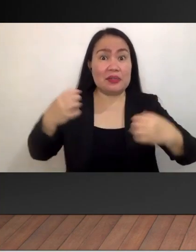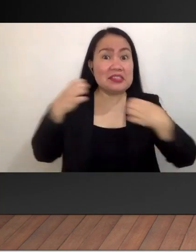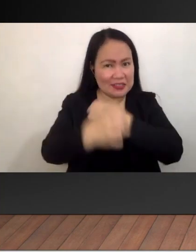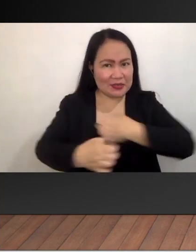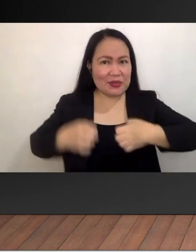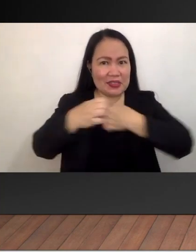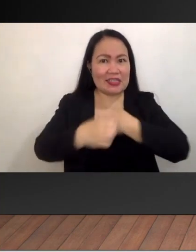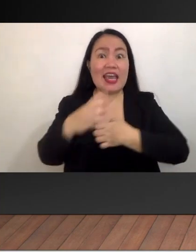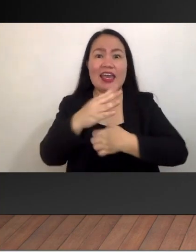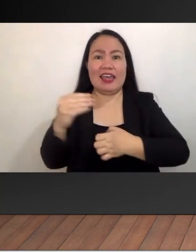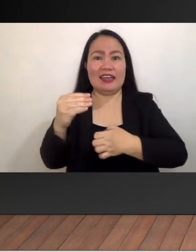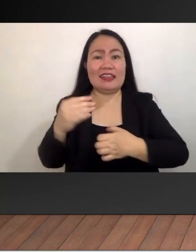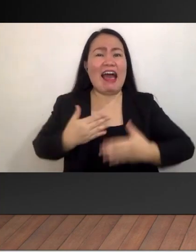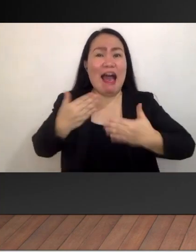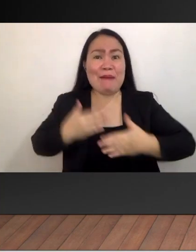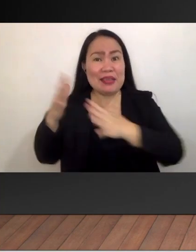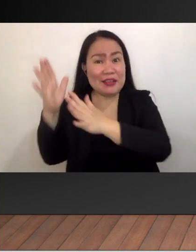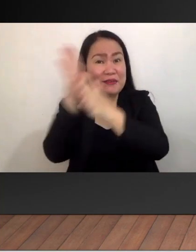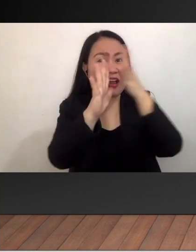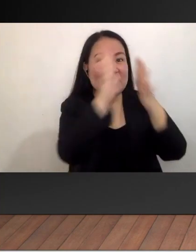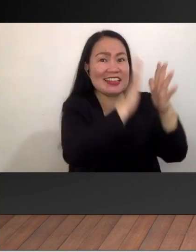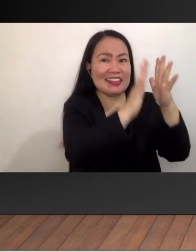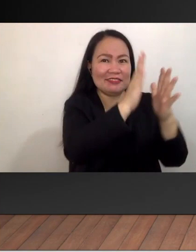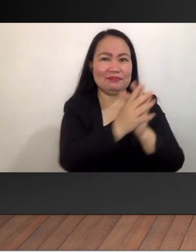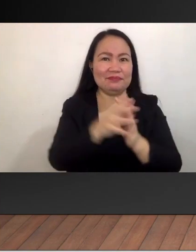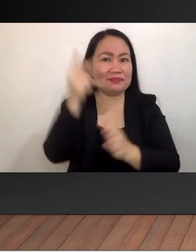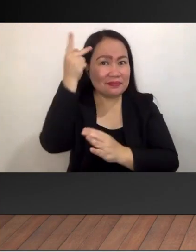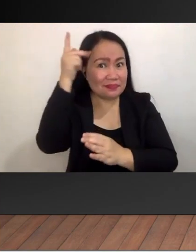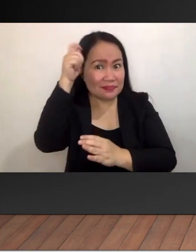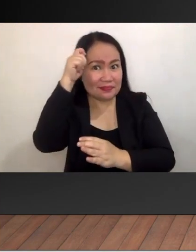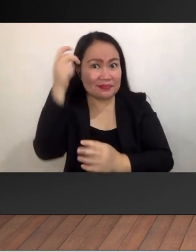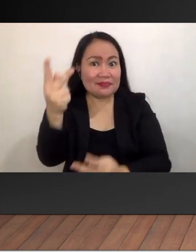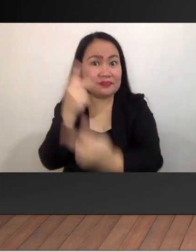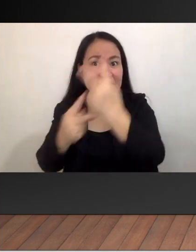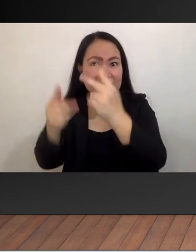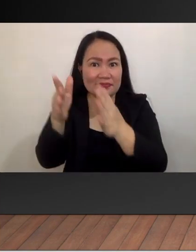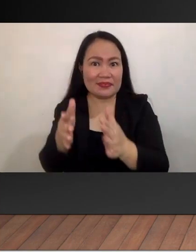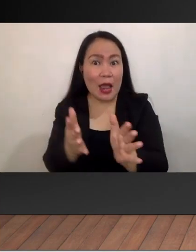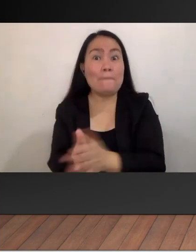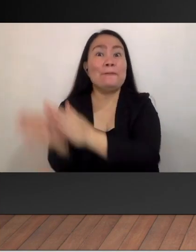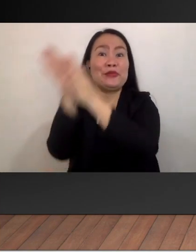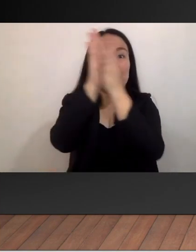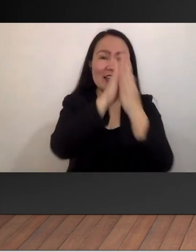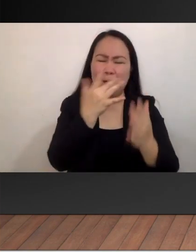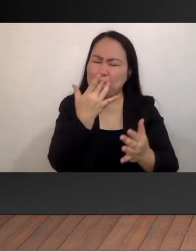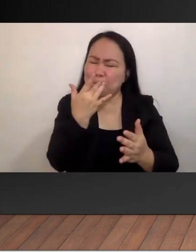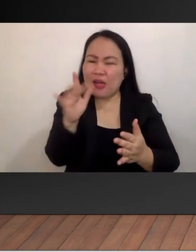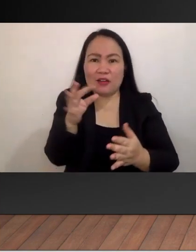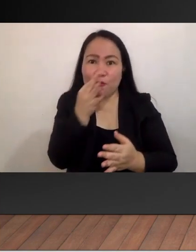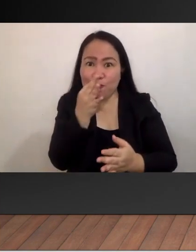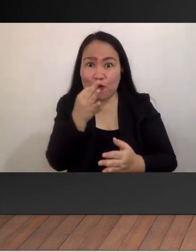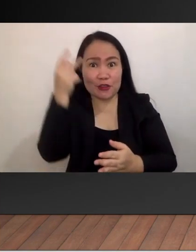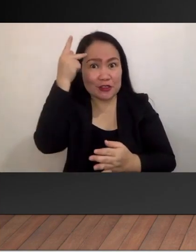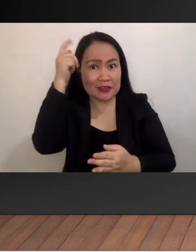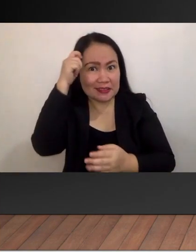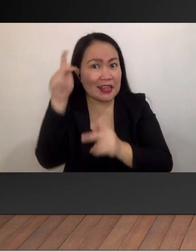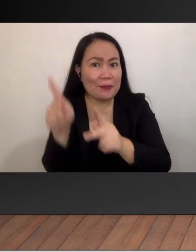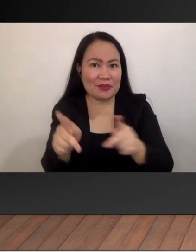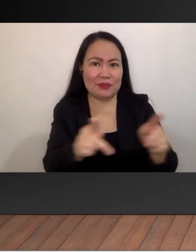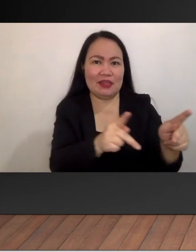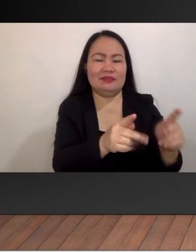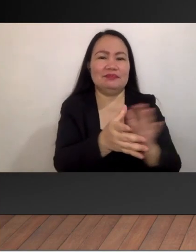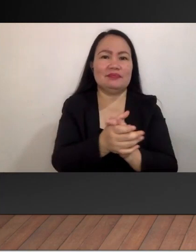Everyone was enjoying and fondly partying. Captain Tiago's guest praised the delicious food he